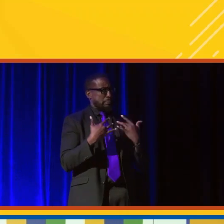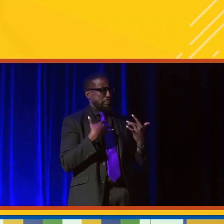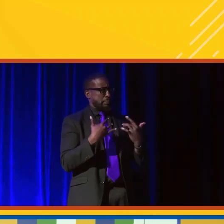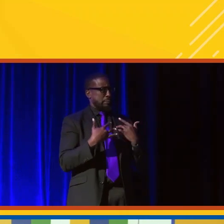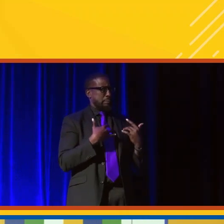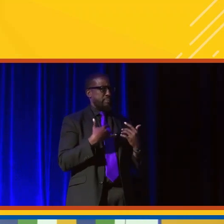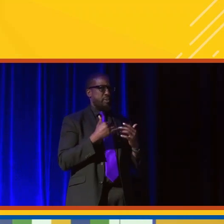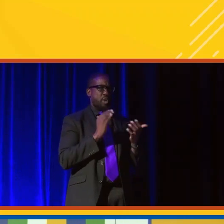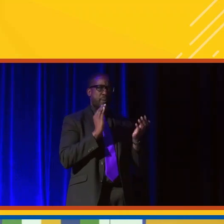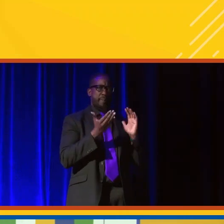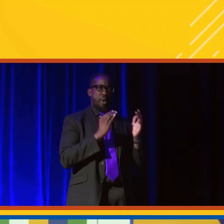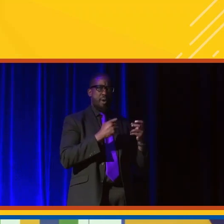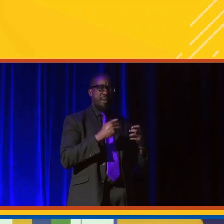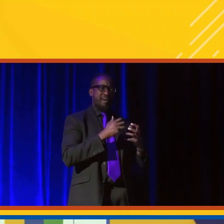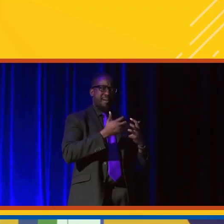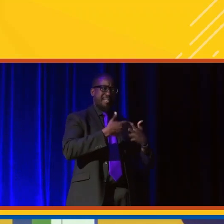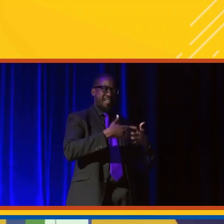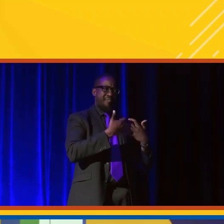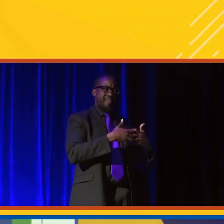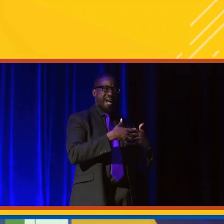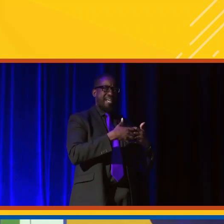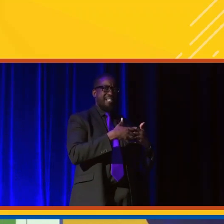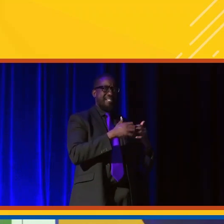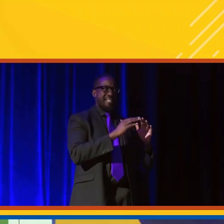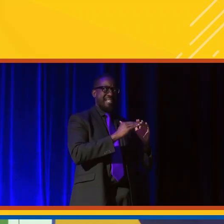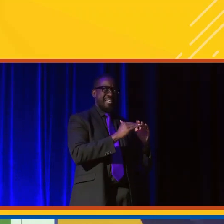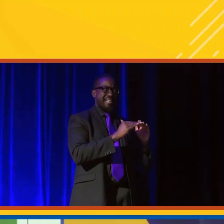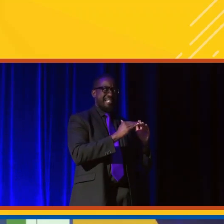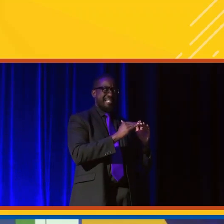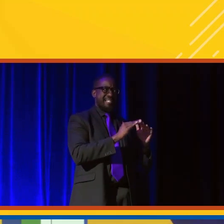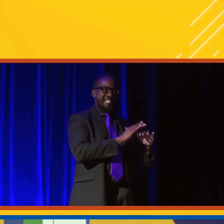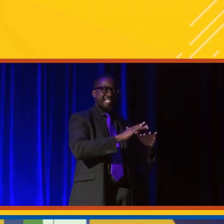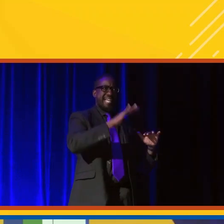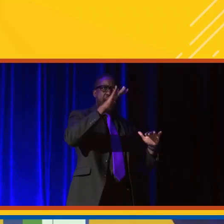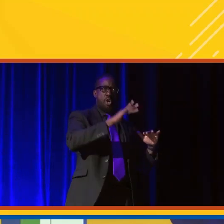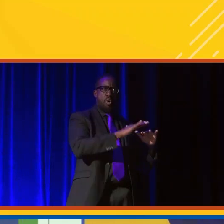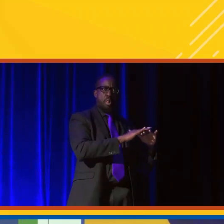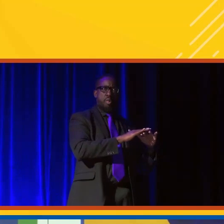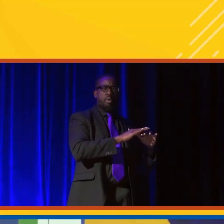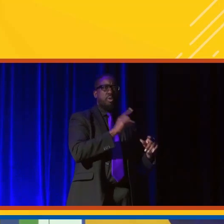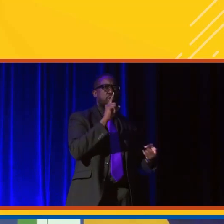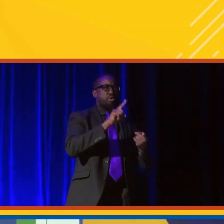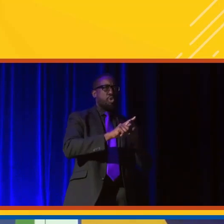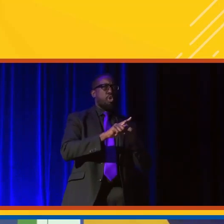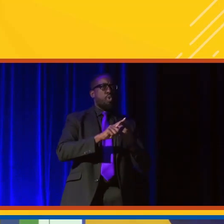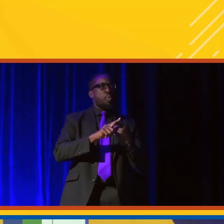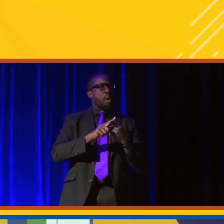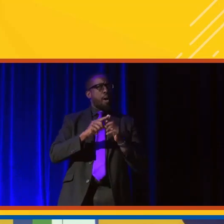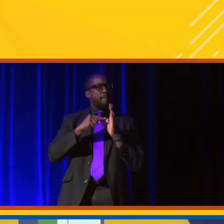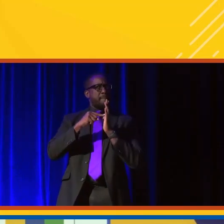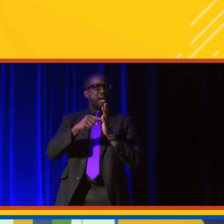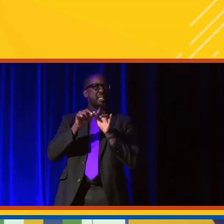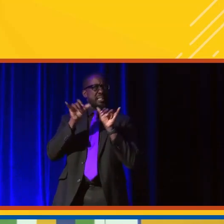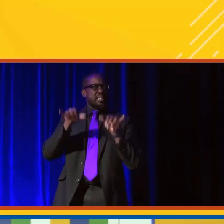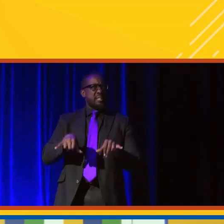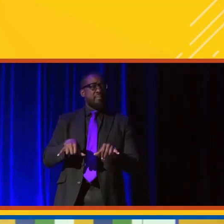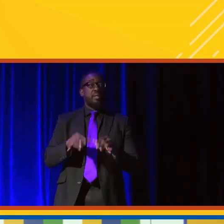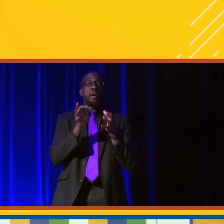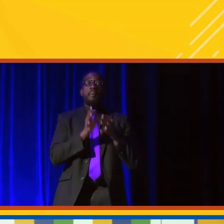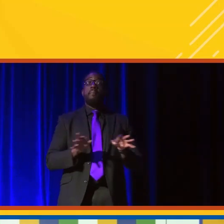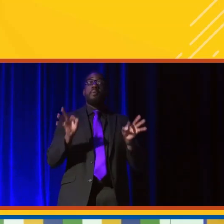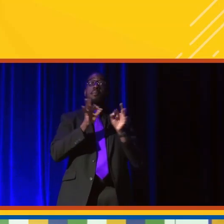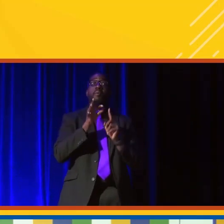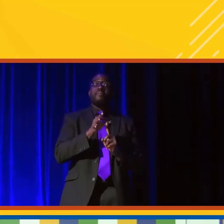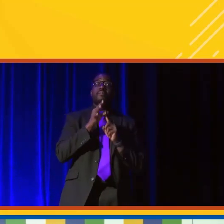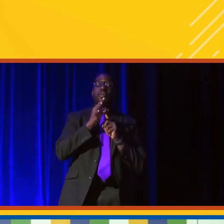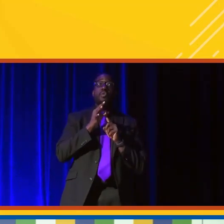comparing a device scale measurement with a lot of noise on it to a small molecular modeling system. But the critical feature here is that